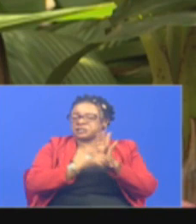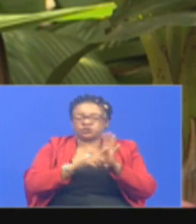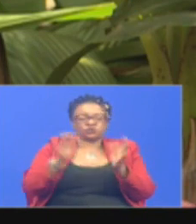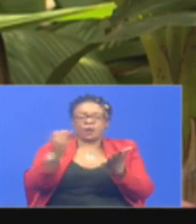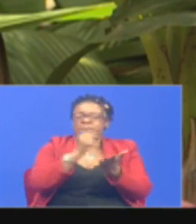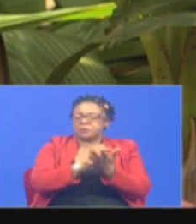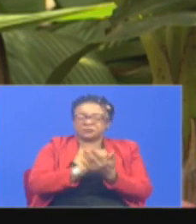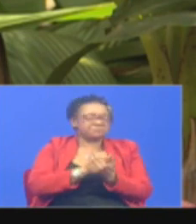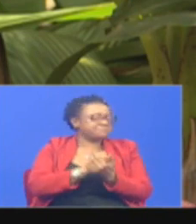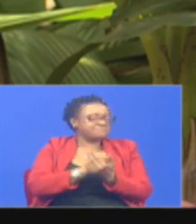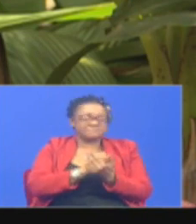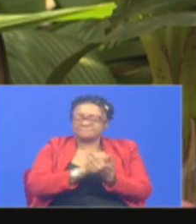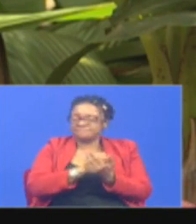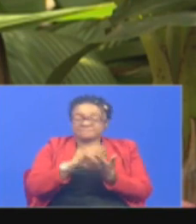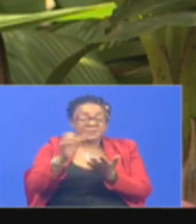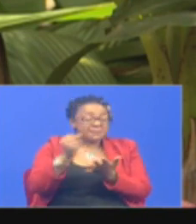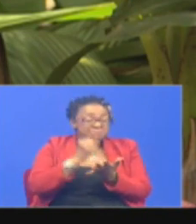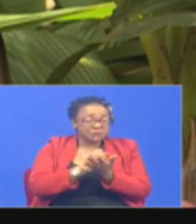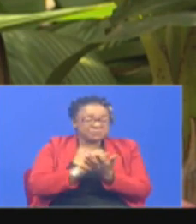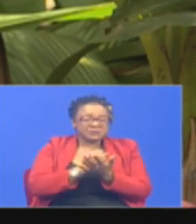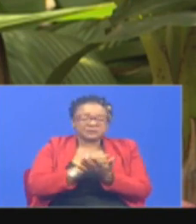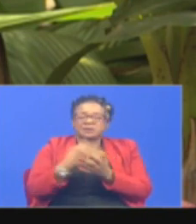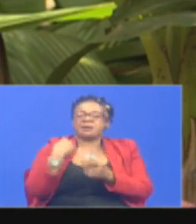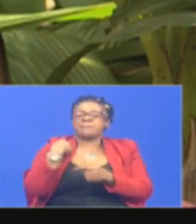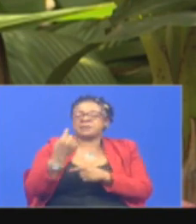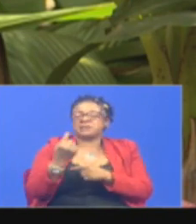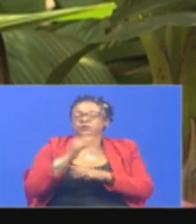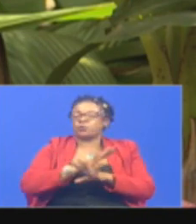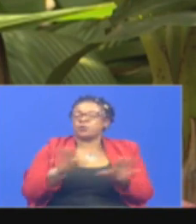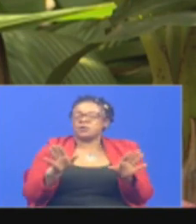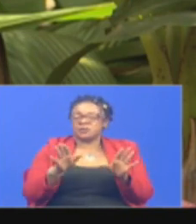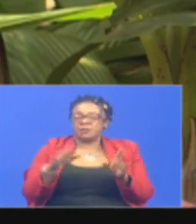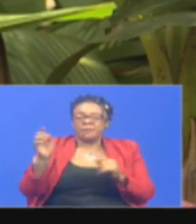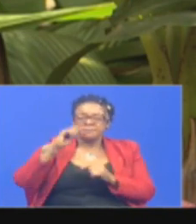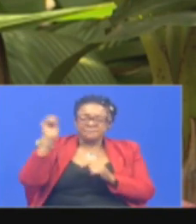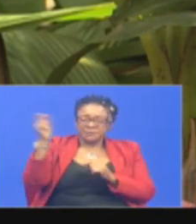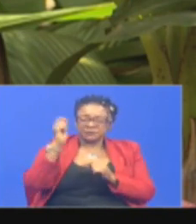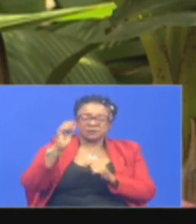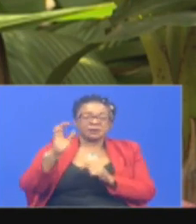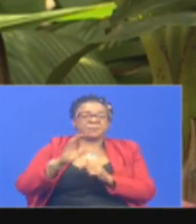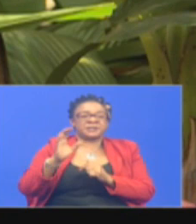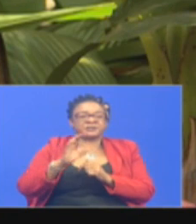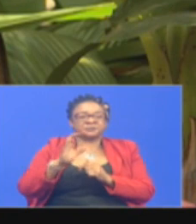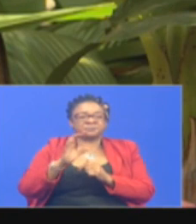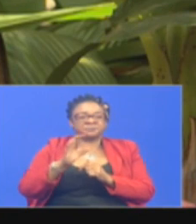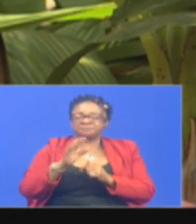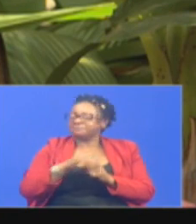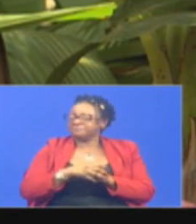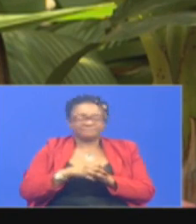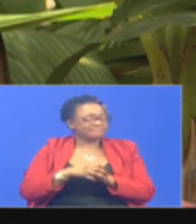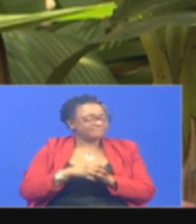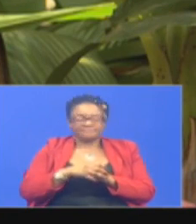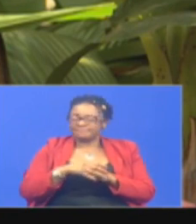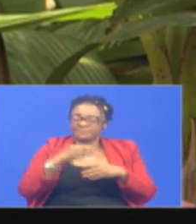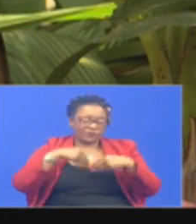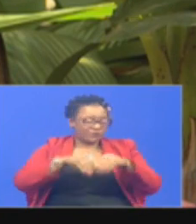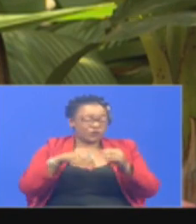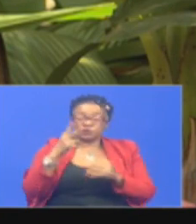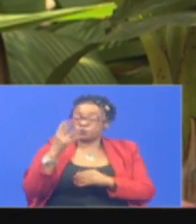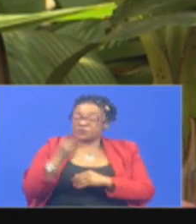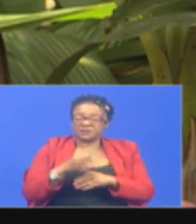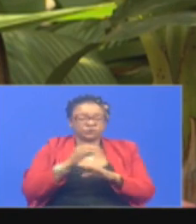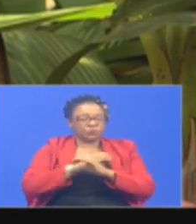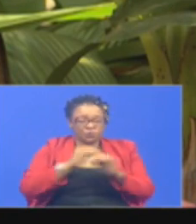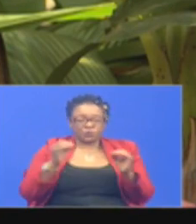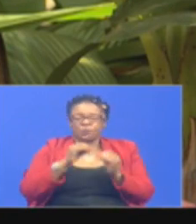appointments. Appointments is just a matter of numbers. The president's cabinet is not compliant with the two-thirds gender principle. We went to